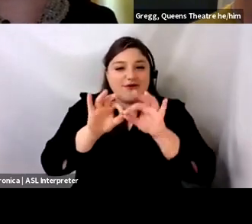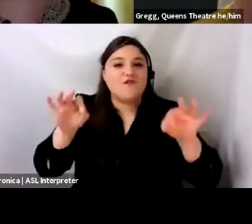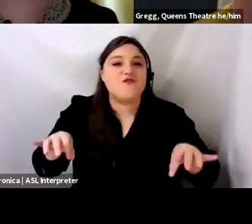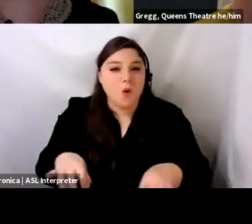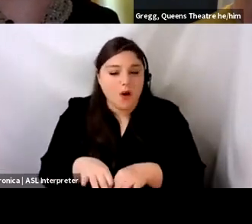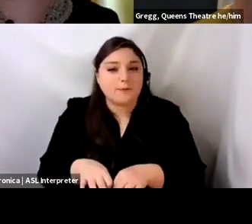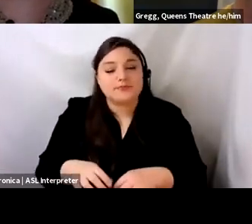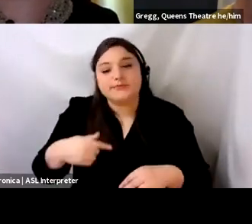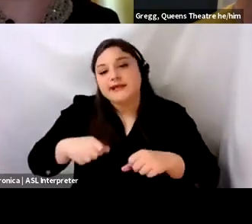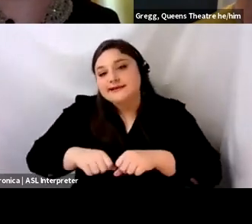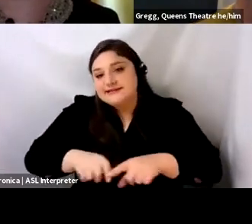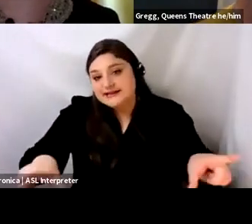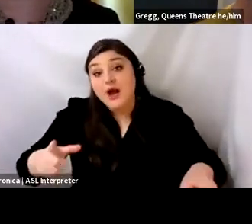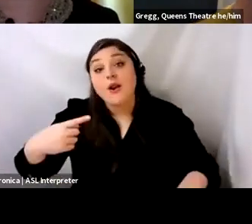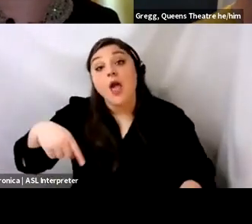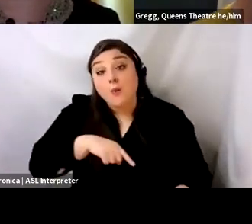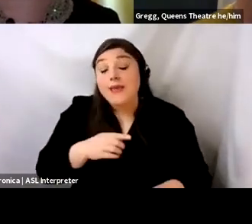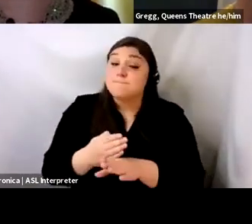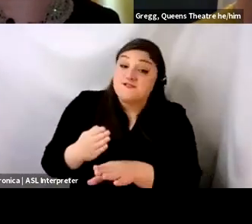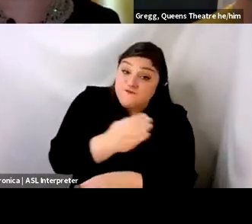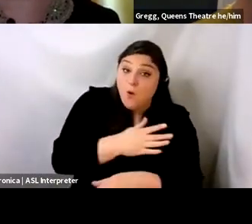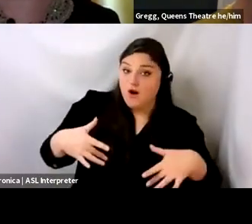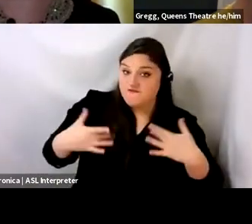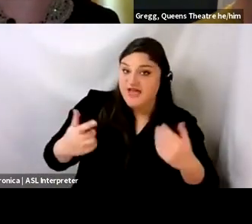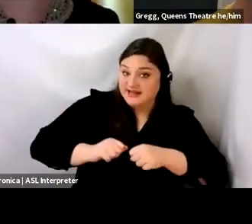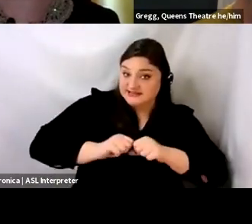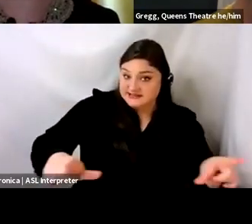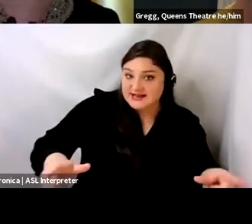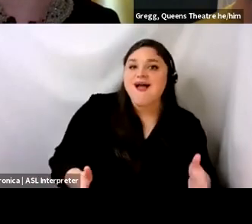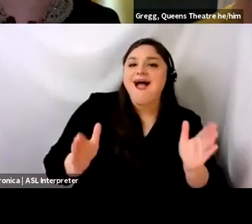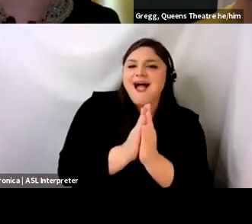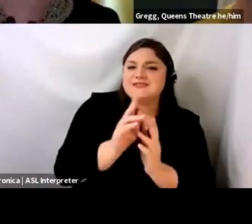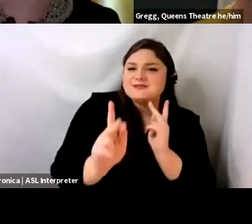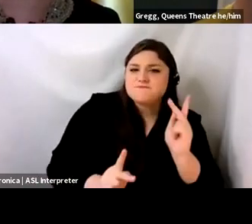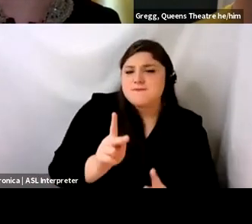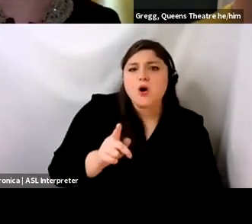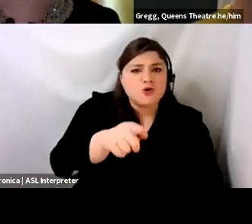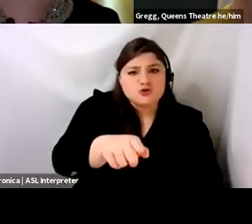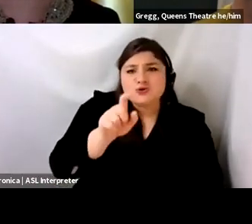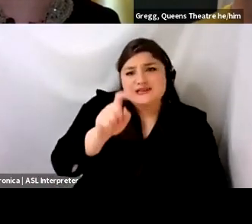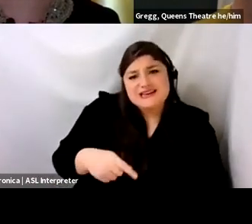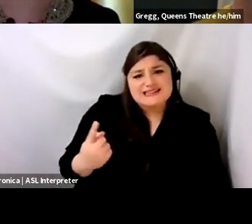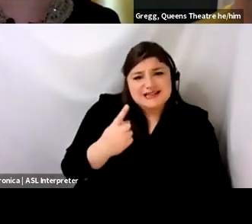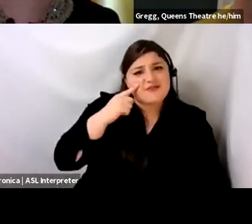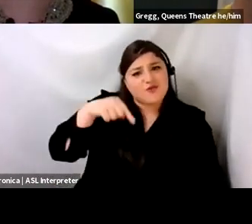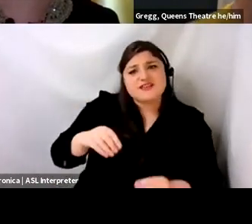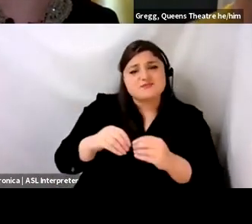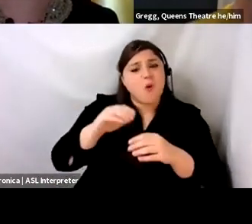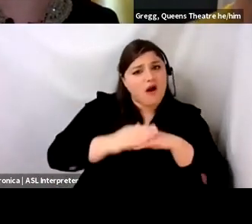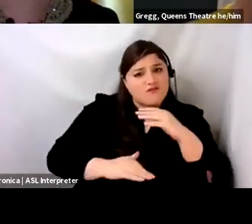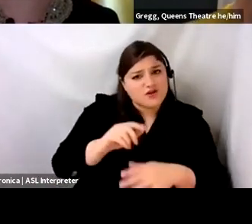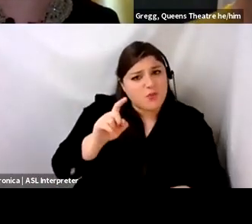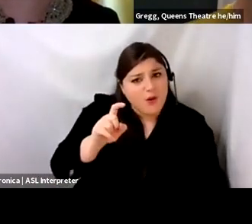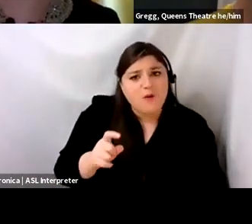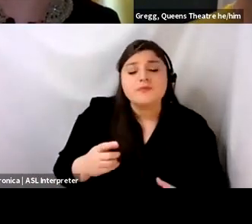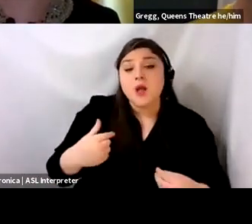any, anything that we could do to make their experience more comfortable. We gave them my contact information as a contact, if they needed to make a direct point of contact. And